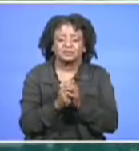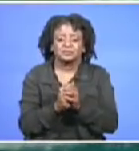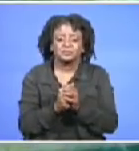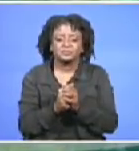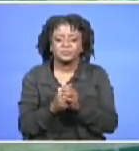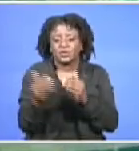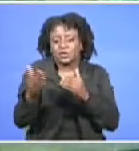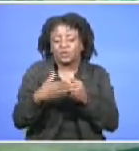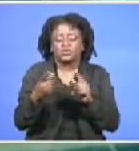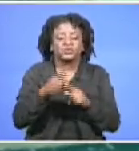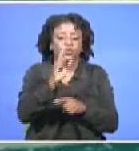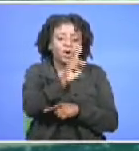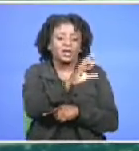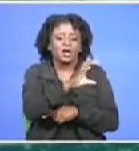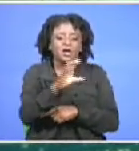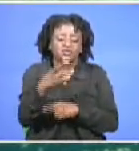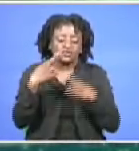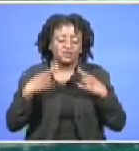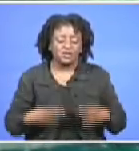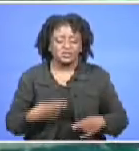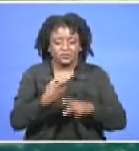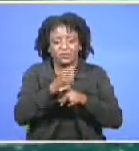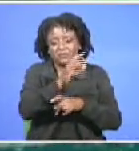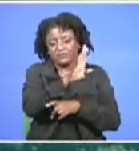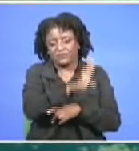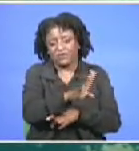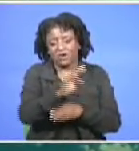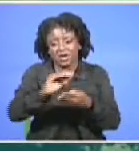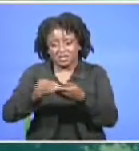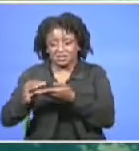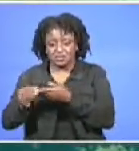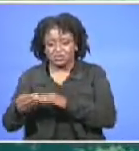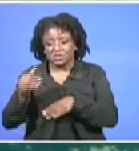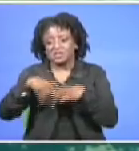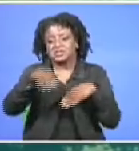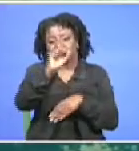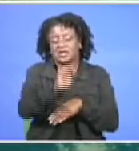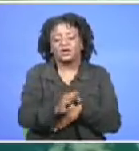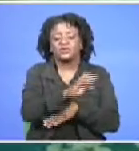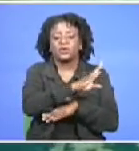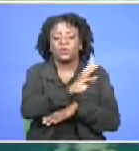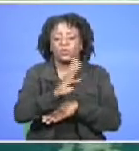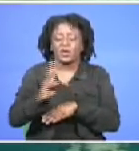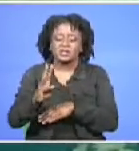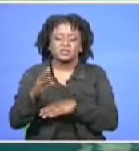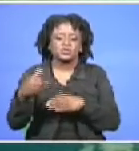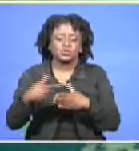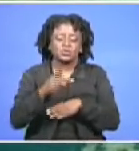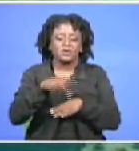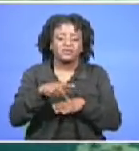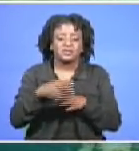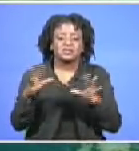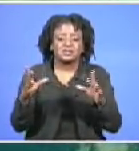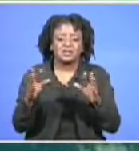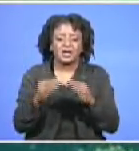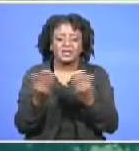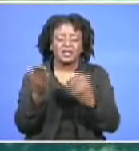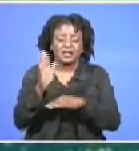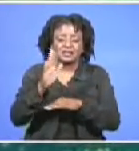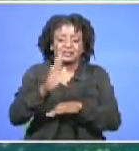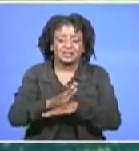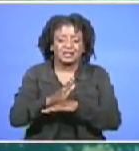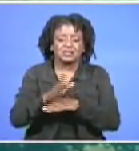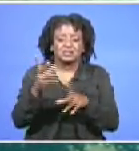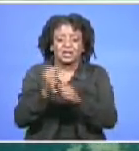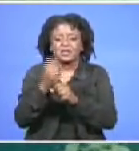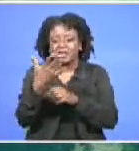Close to 100 residents from four constituencies in southwestern Providence assembled at the Sybil Strawn Primary School on Carmichael Road last night to get